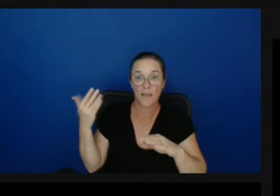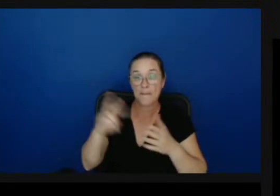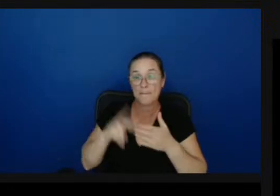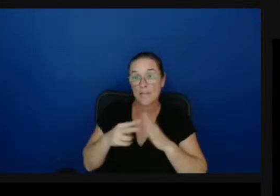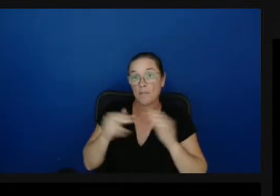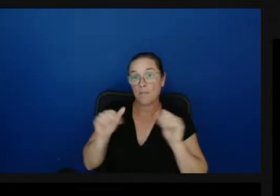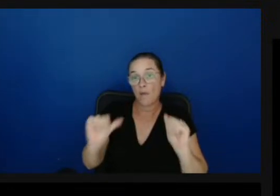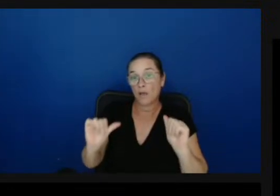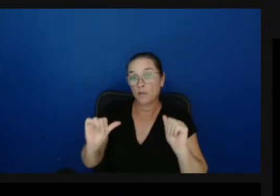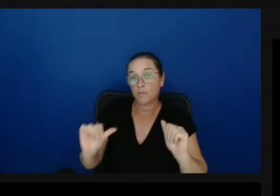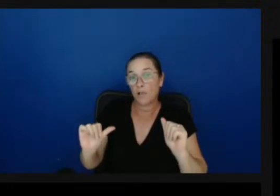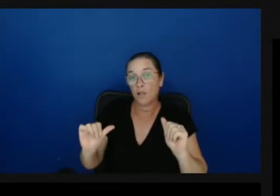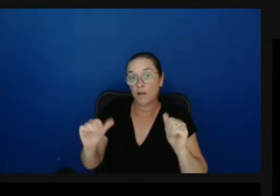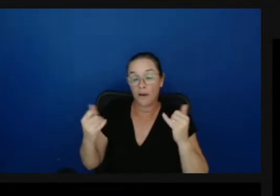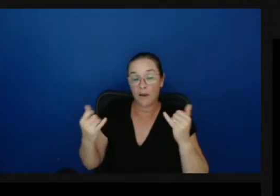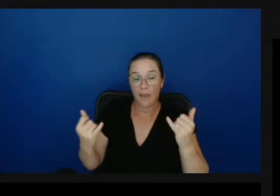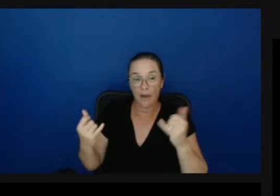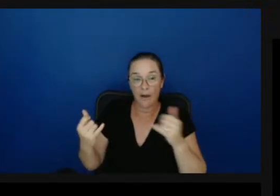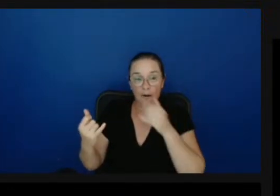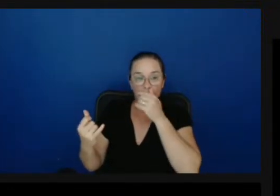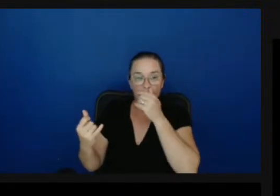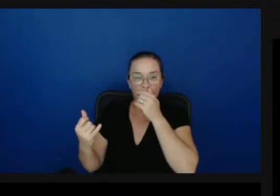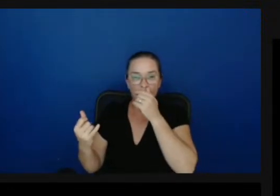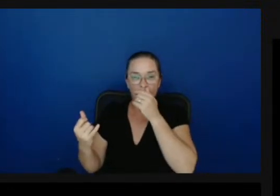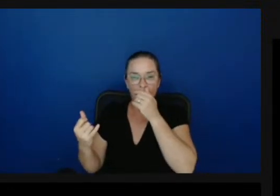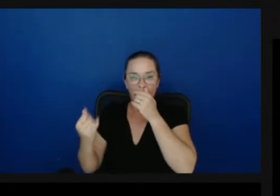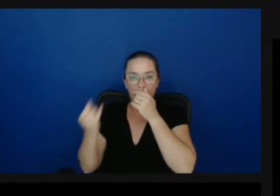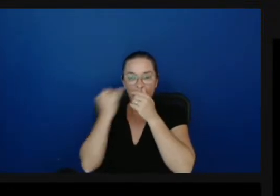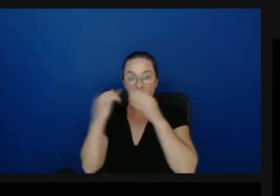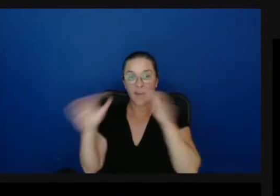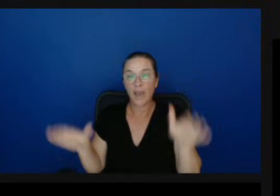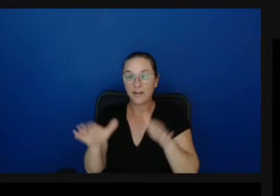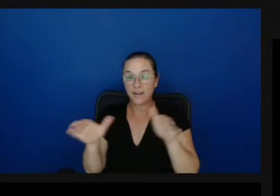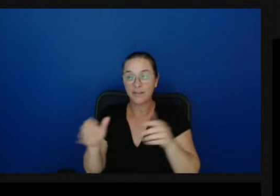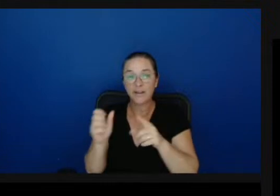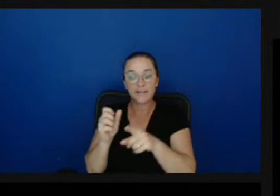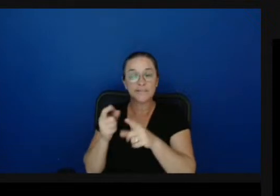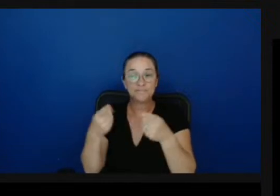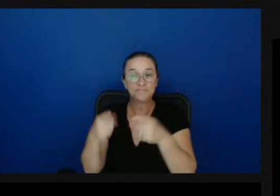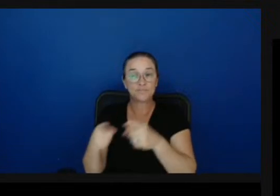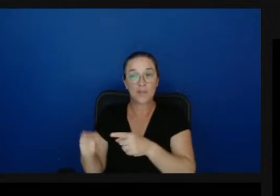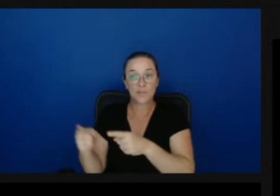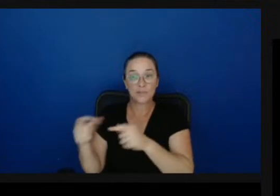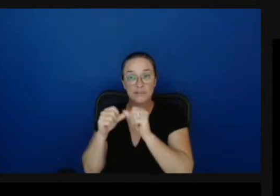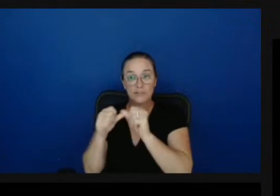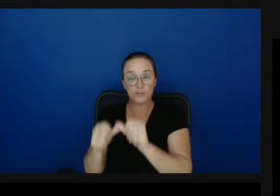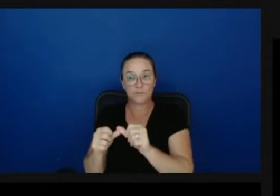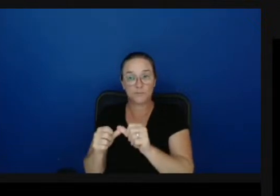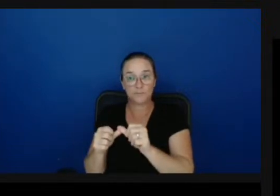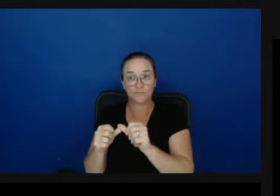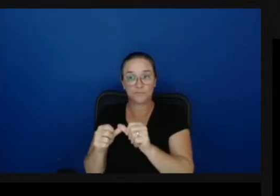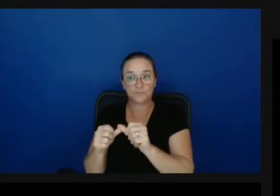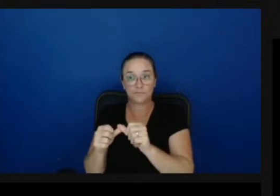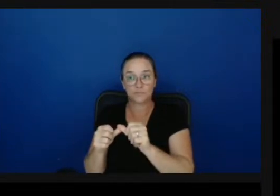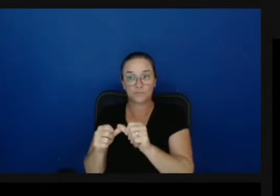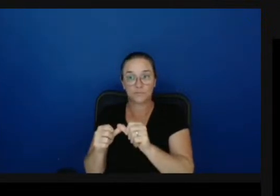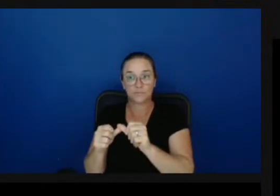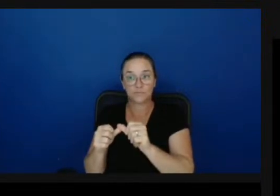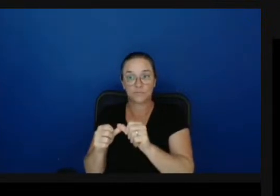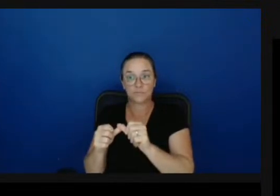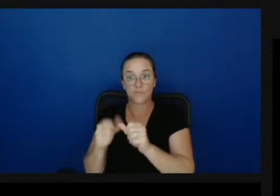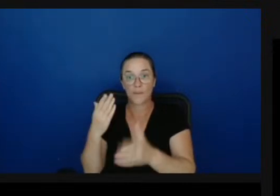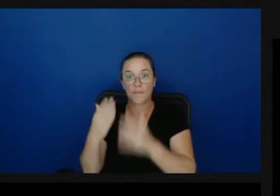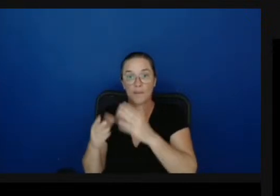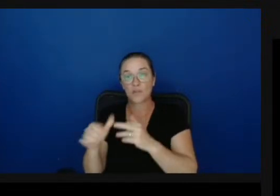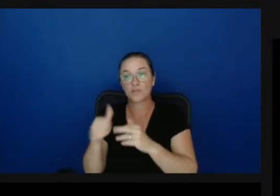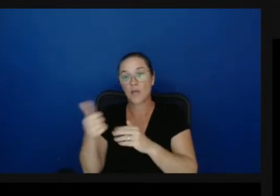this consideration now. If activity continues in this Middle East rift zone, continue to see propagation, maybe there's another